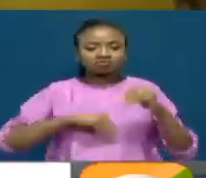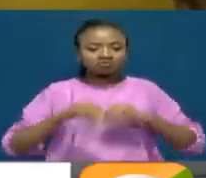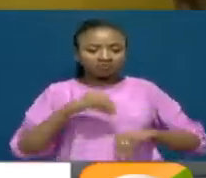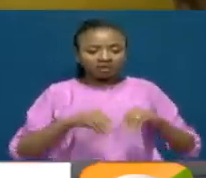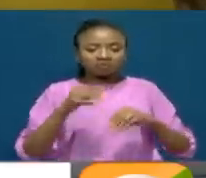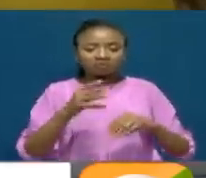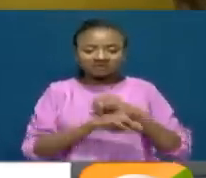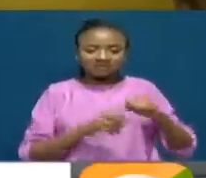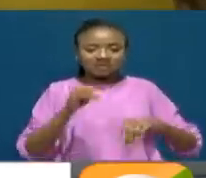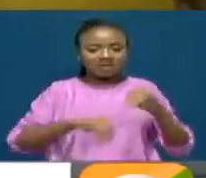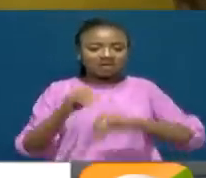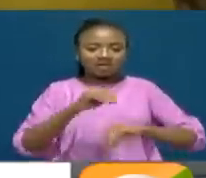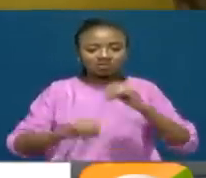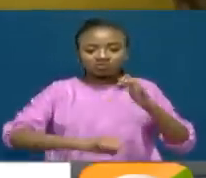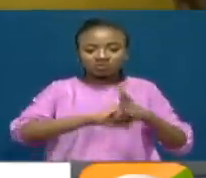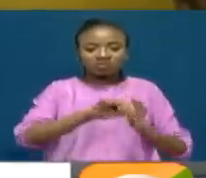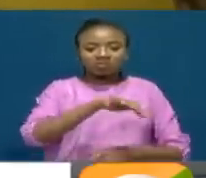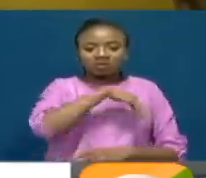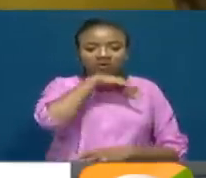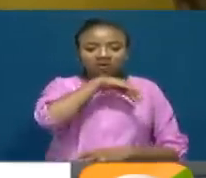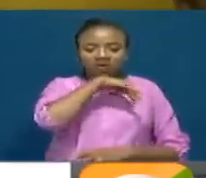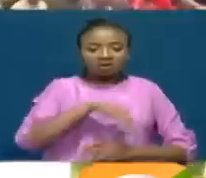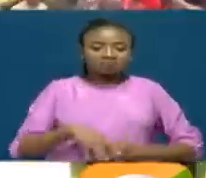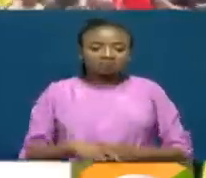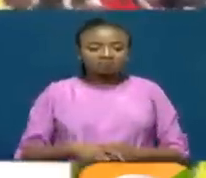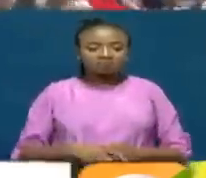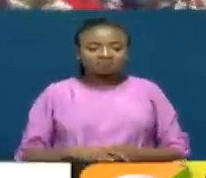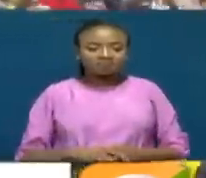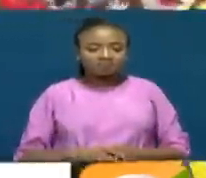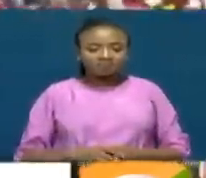bearer, Raila Odinga. Sam Ogina reports.